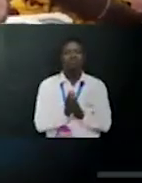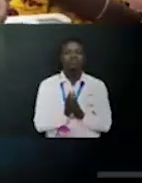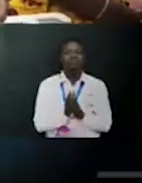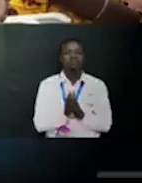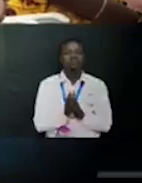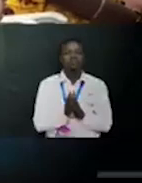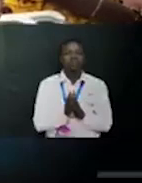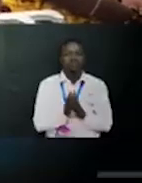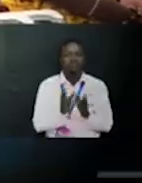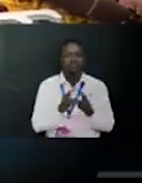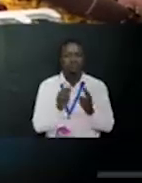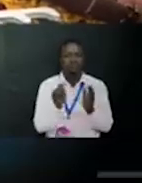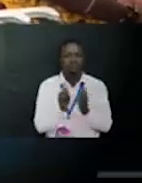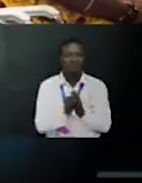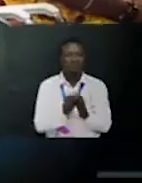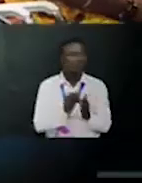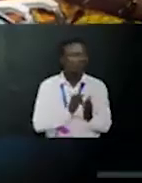Hallelujah.